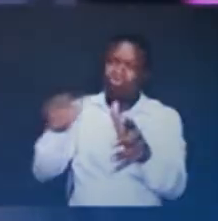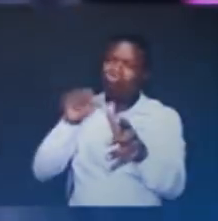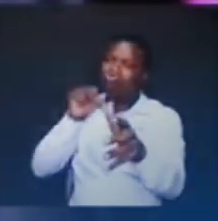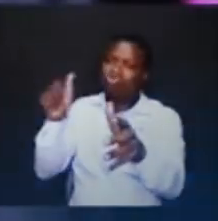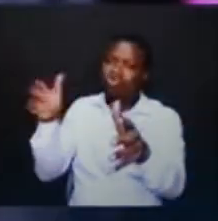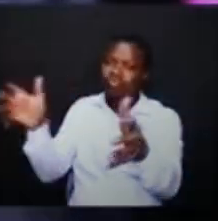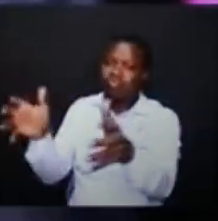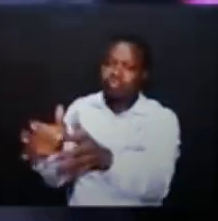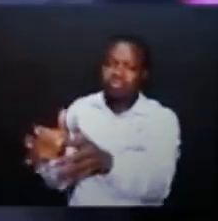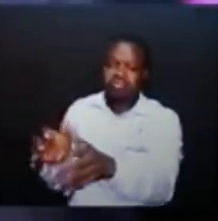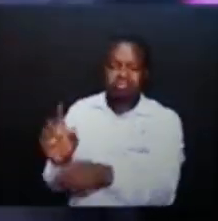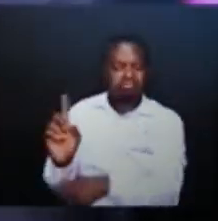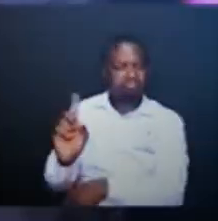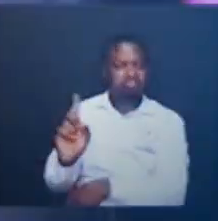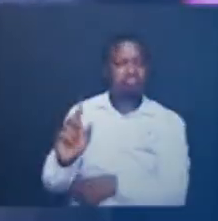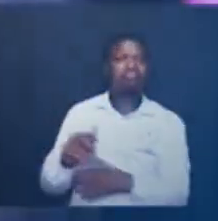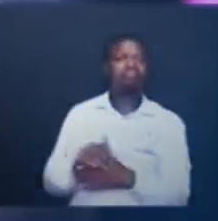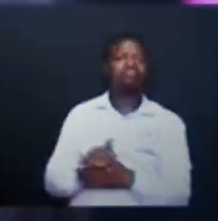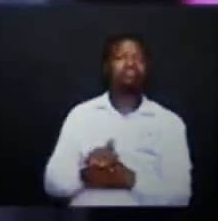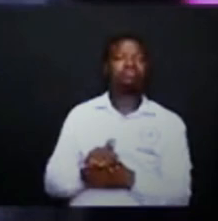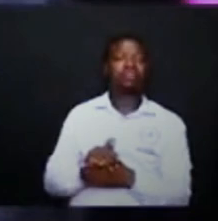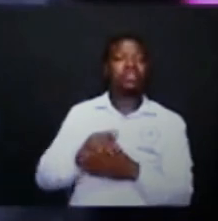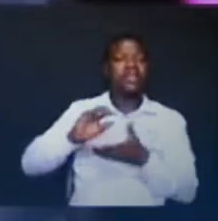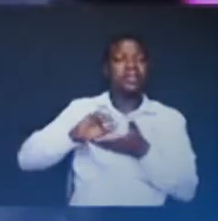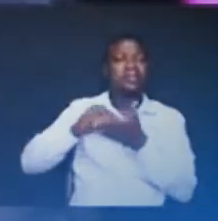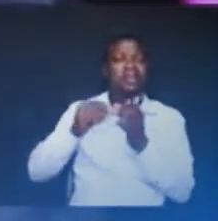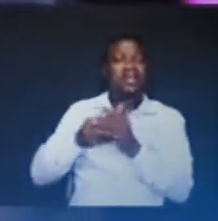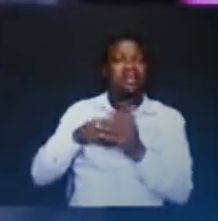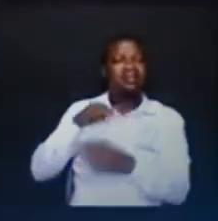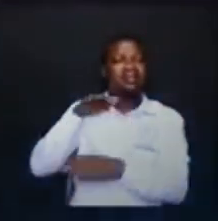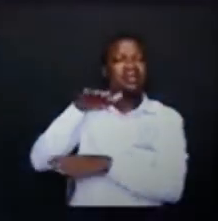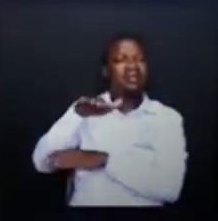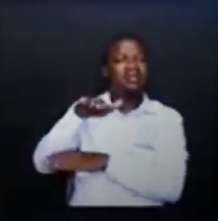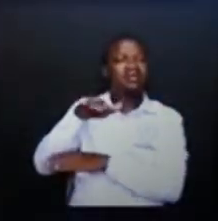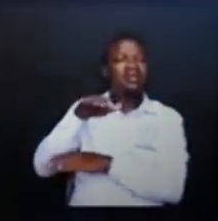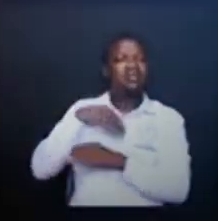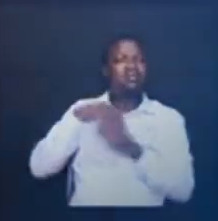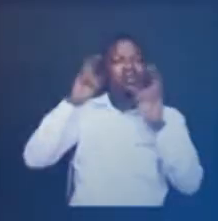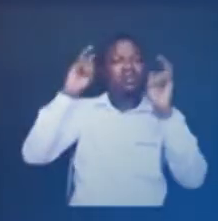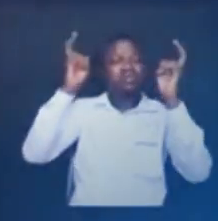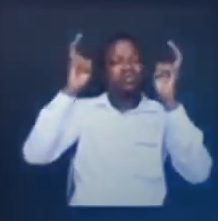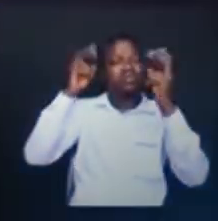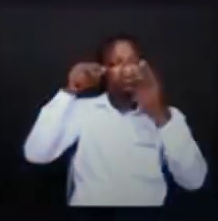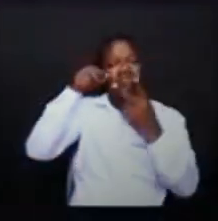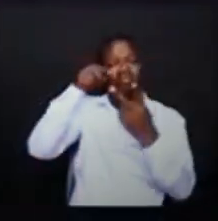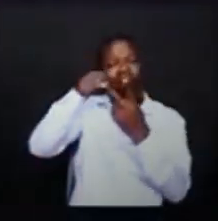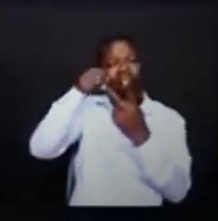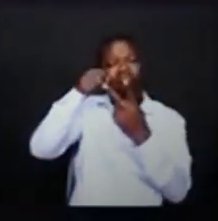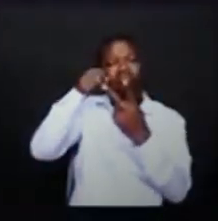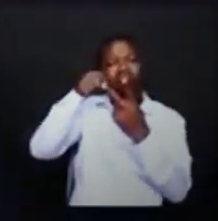decrease. So this evening I will dwell on the second part, which is in